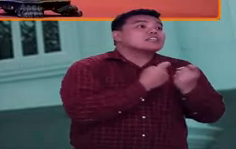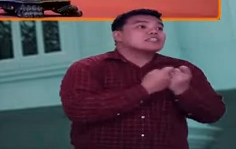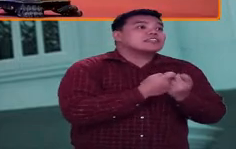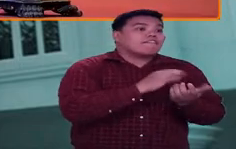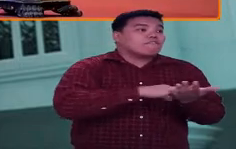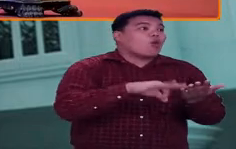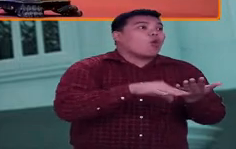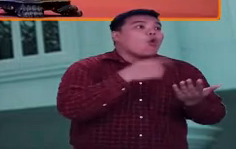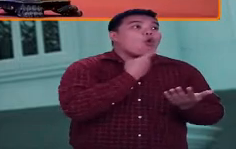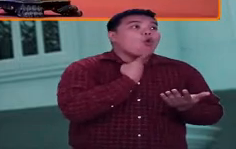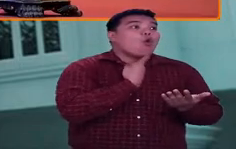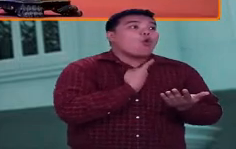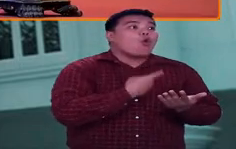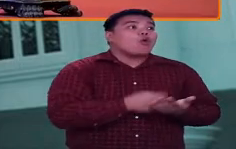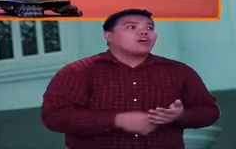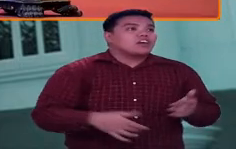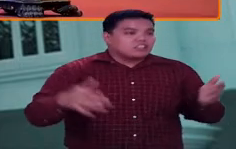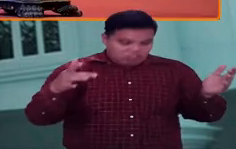He's the answer.